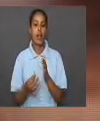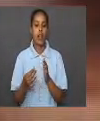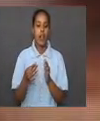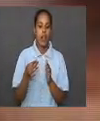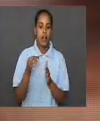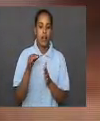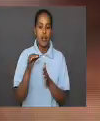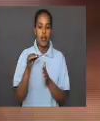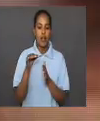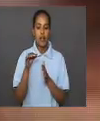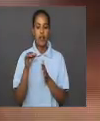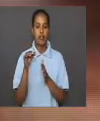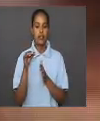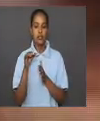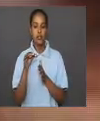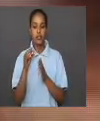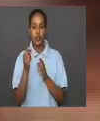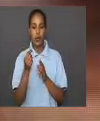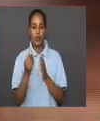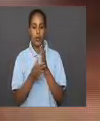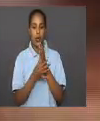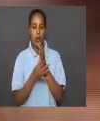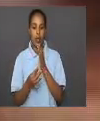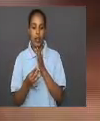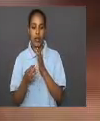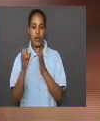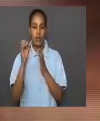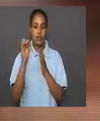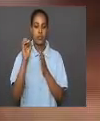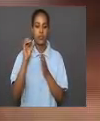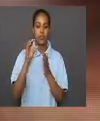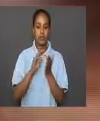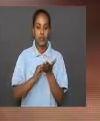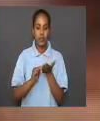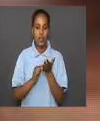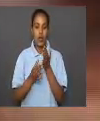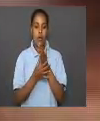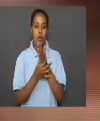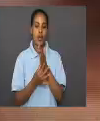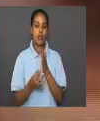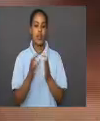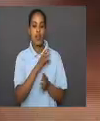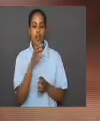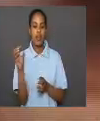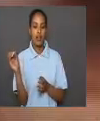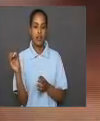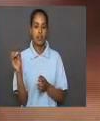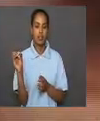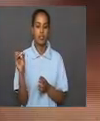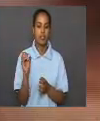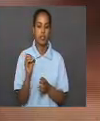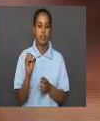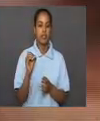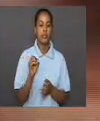oil, olive oil, sesame oil, and